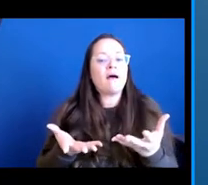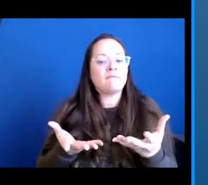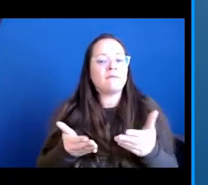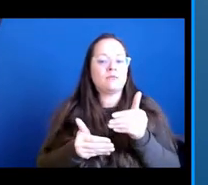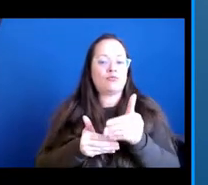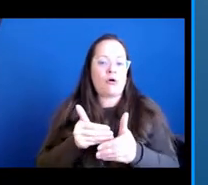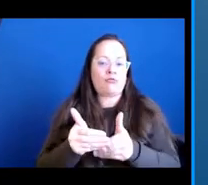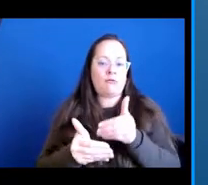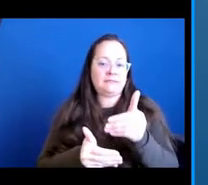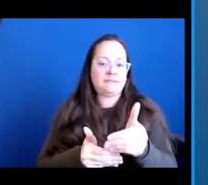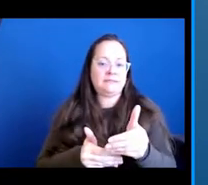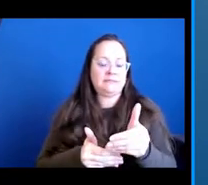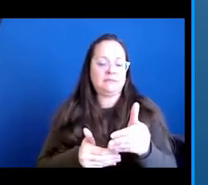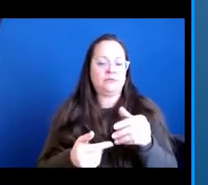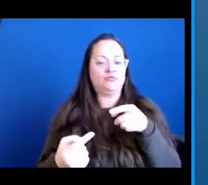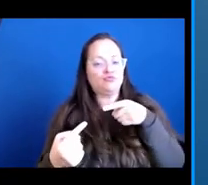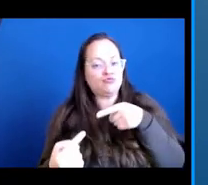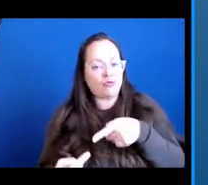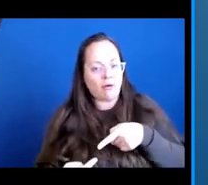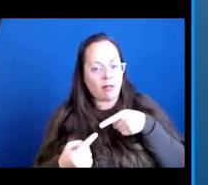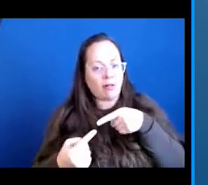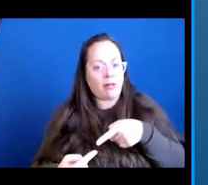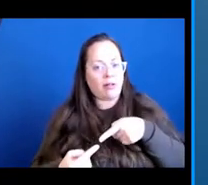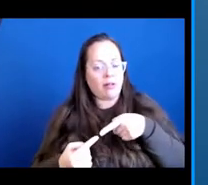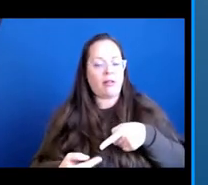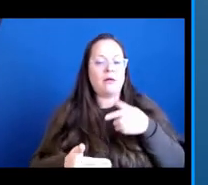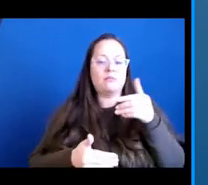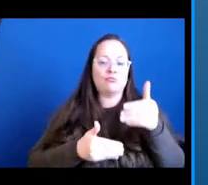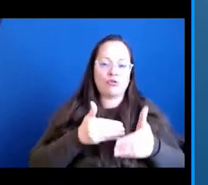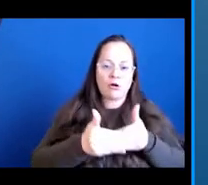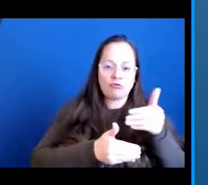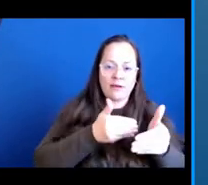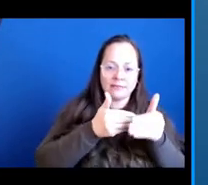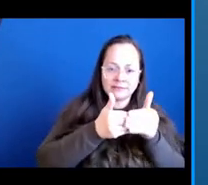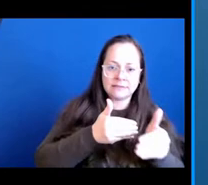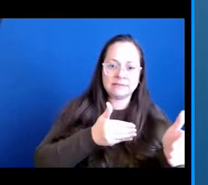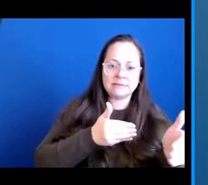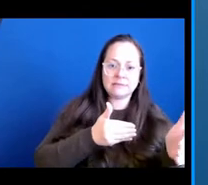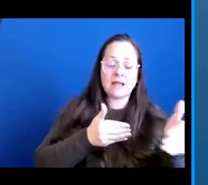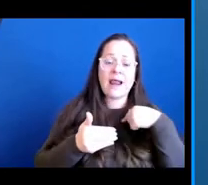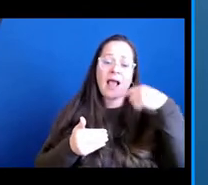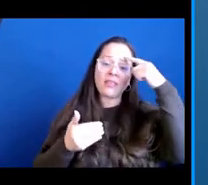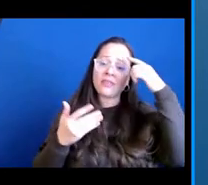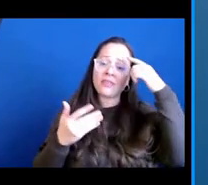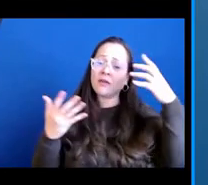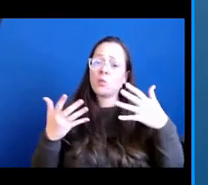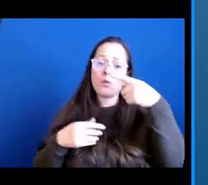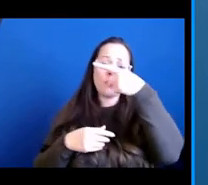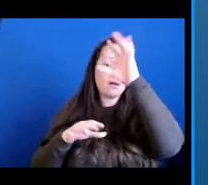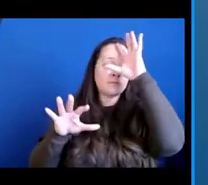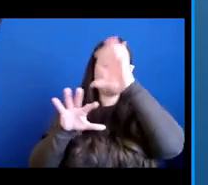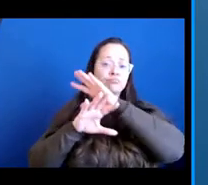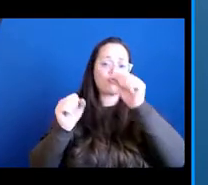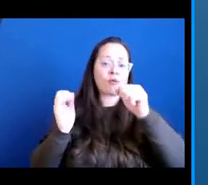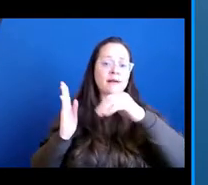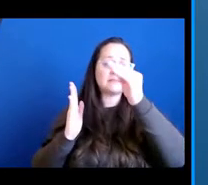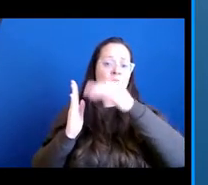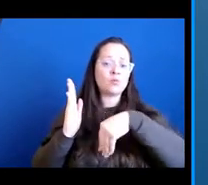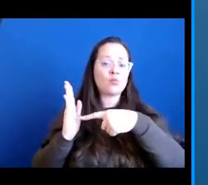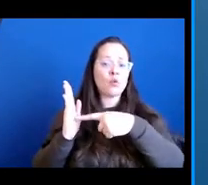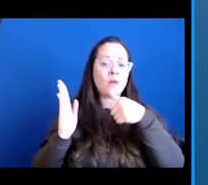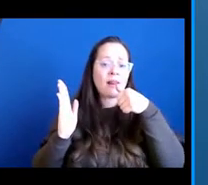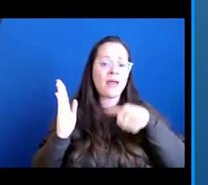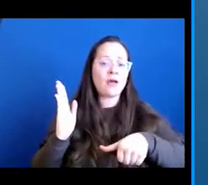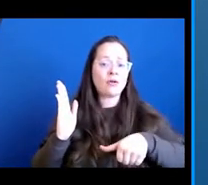and the story of progress and I think what the president has done here in this letter is to tell us what that story